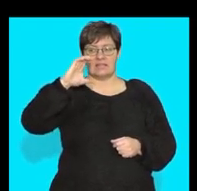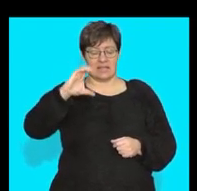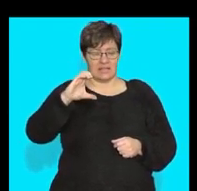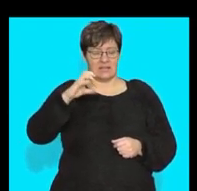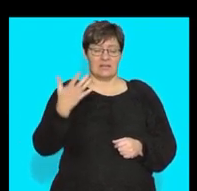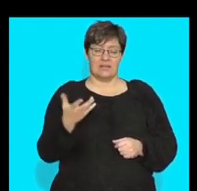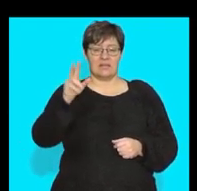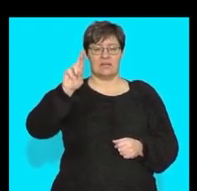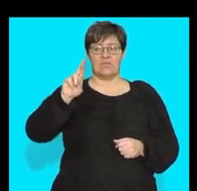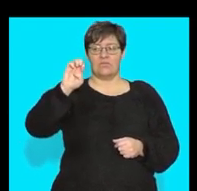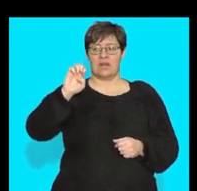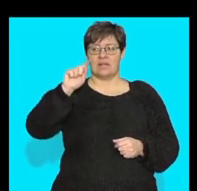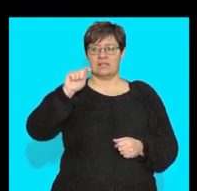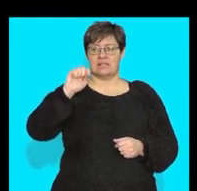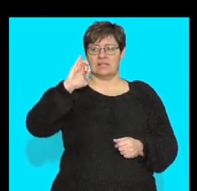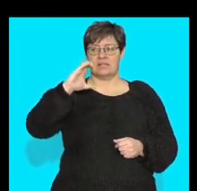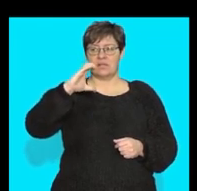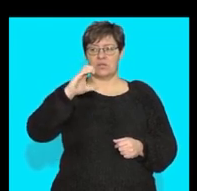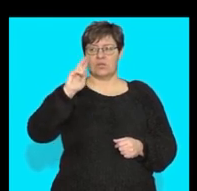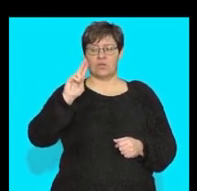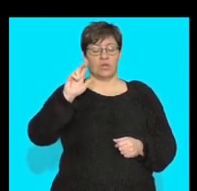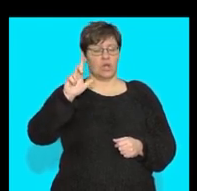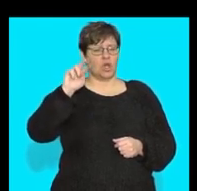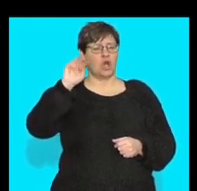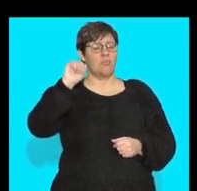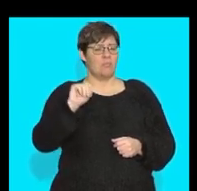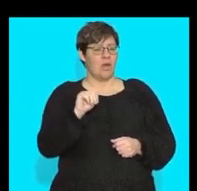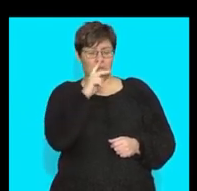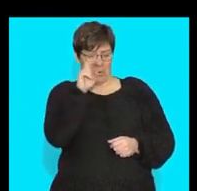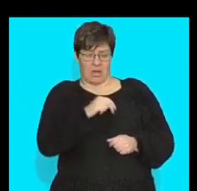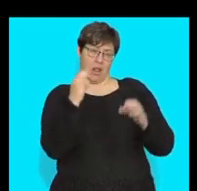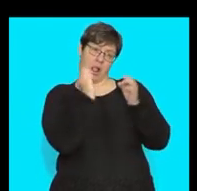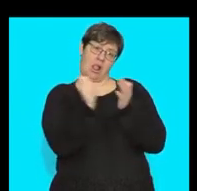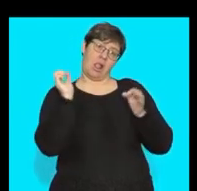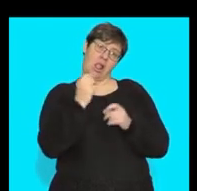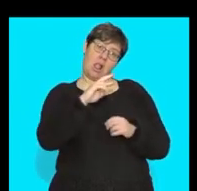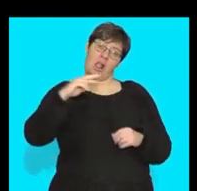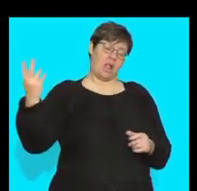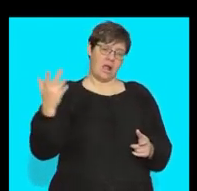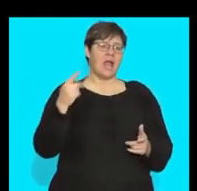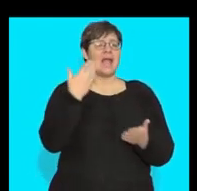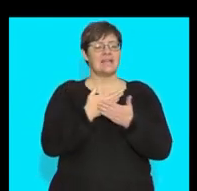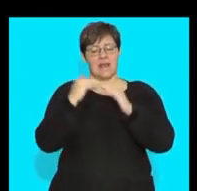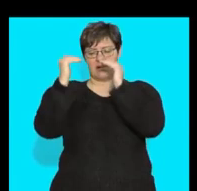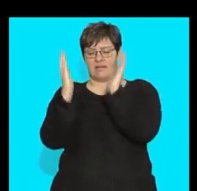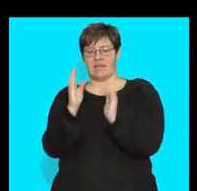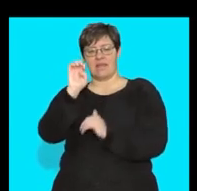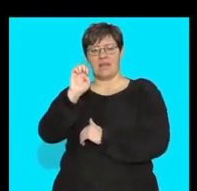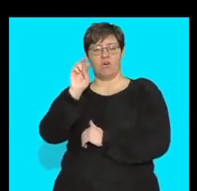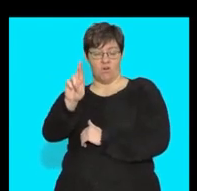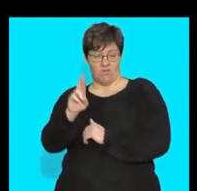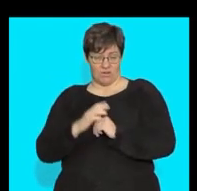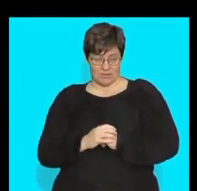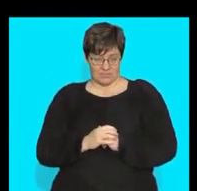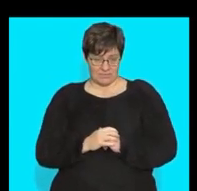are really grateful when I say they don't have to say endoplasmic reticulum all the time. They can use the little